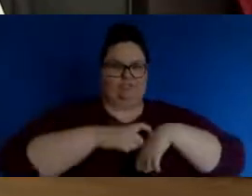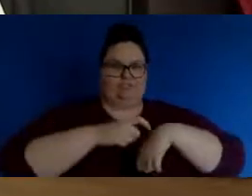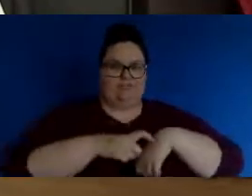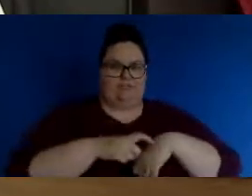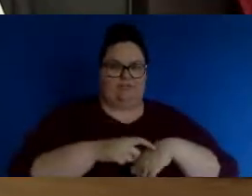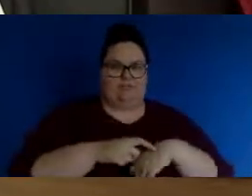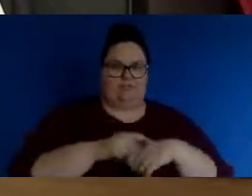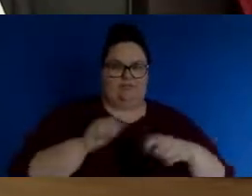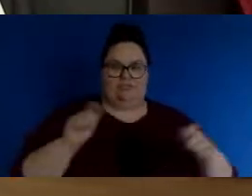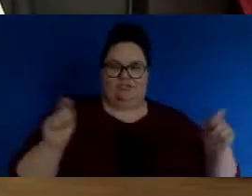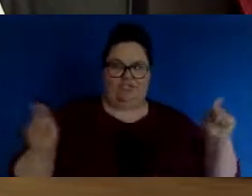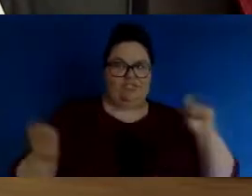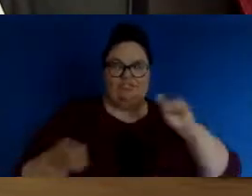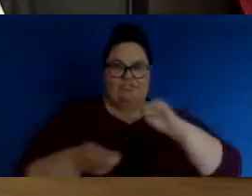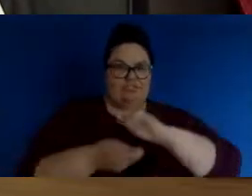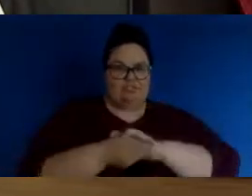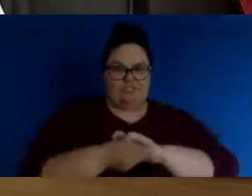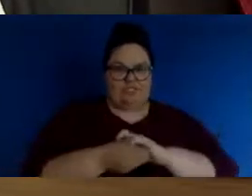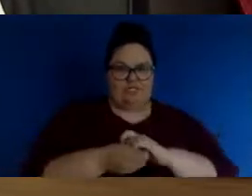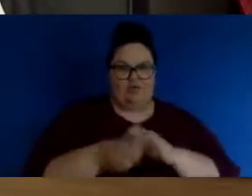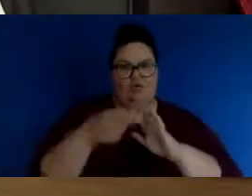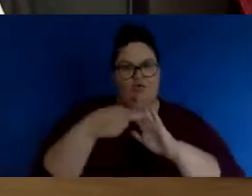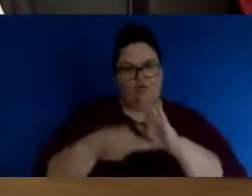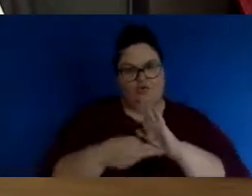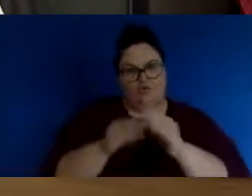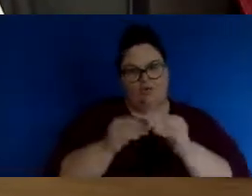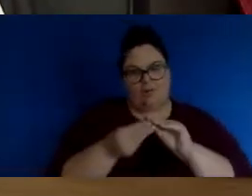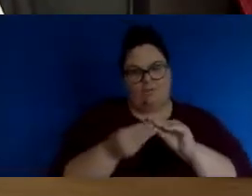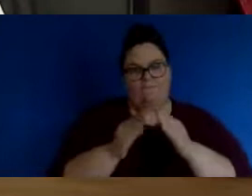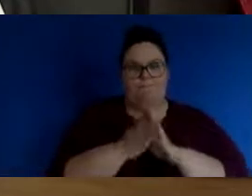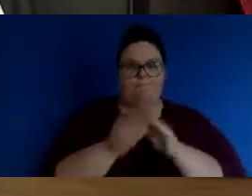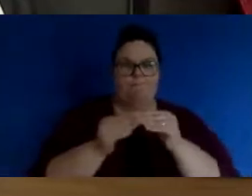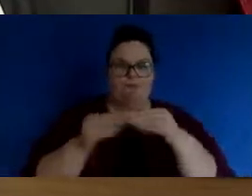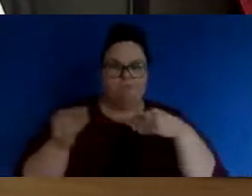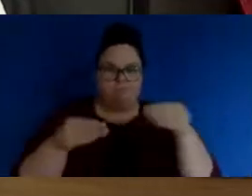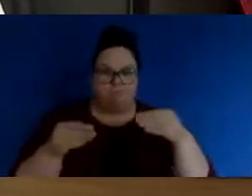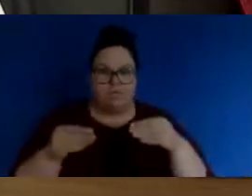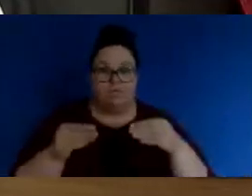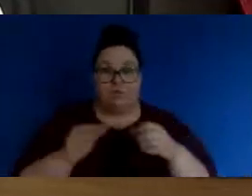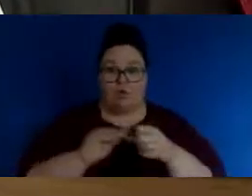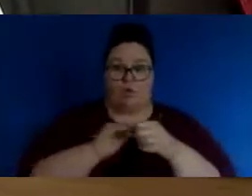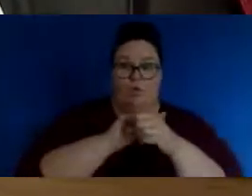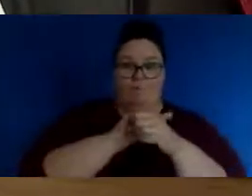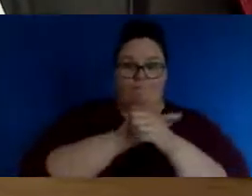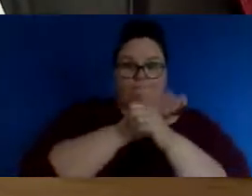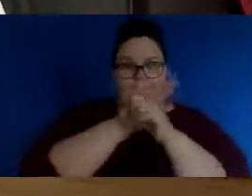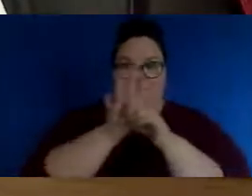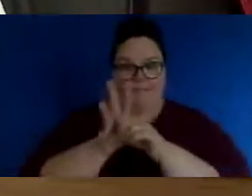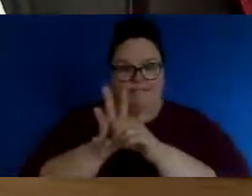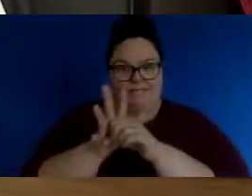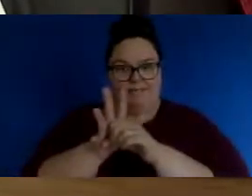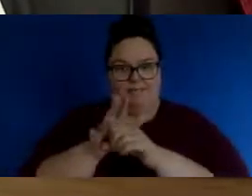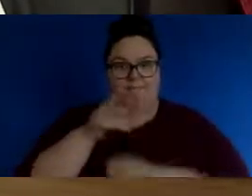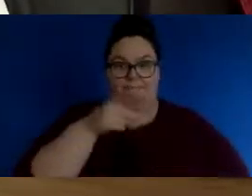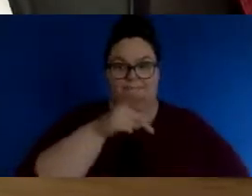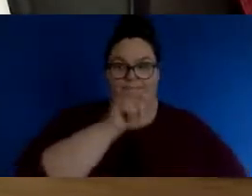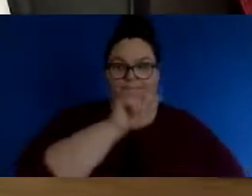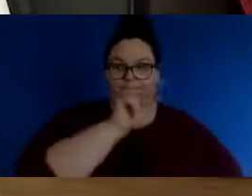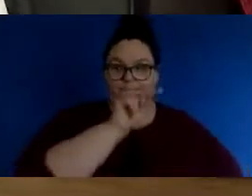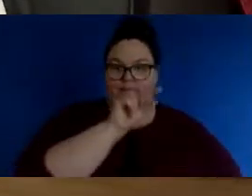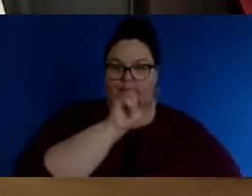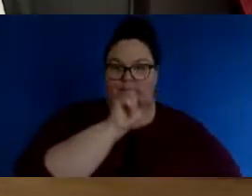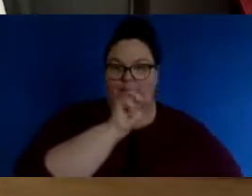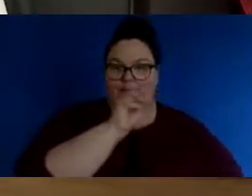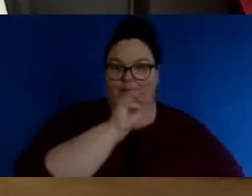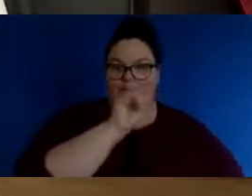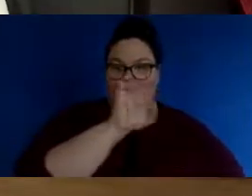relaxed. We are moving from a pandemic state to a more endemic state, which means that